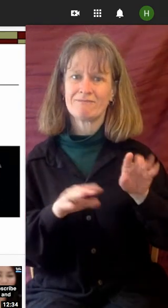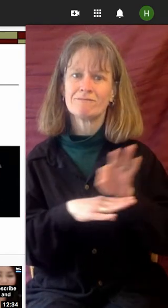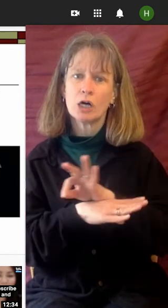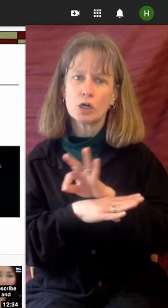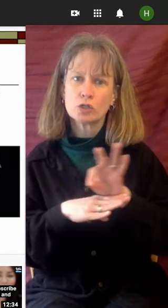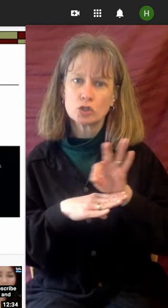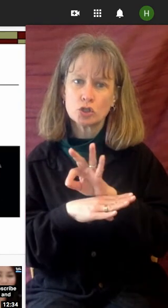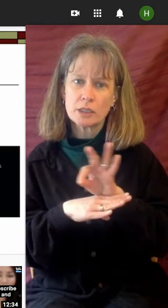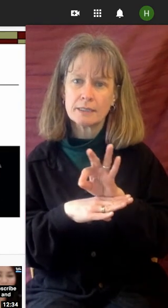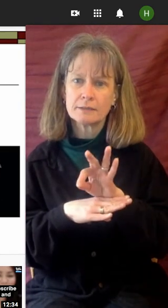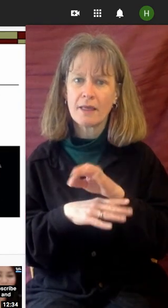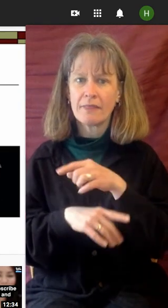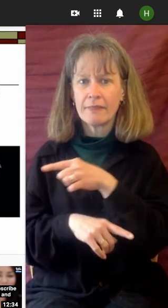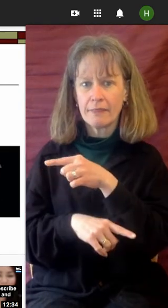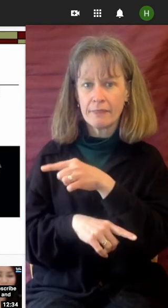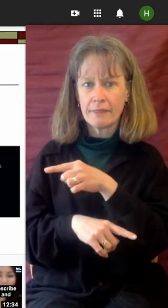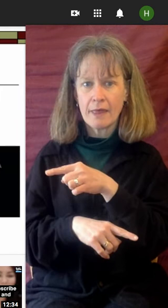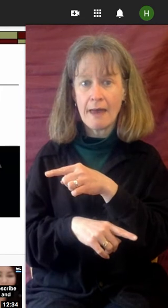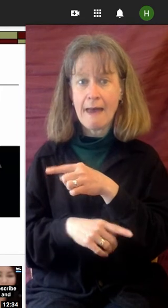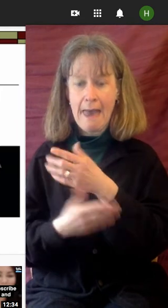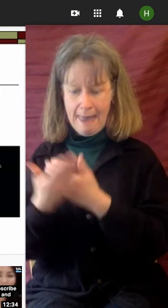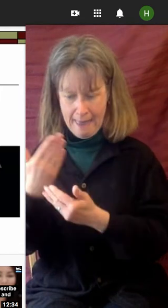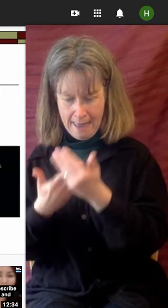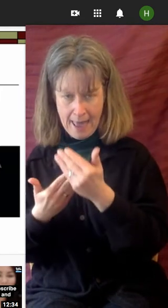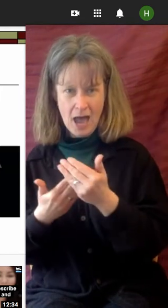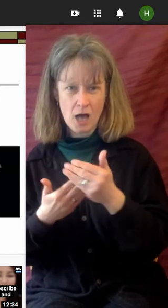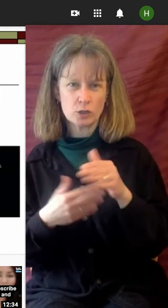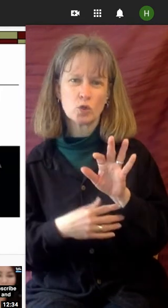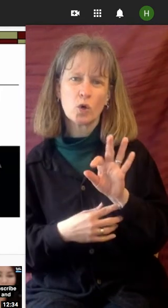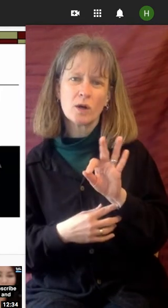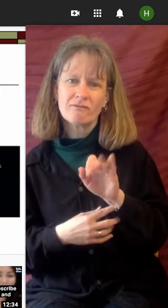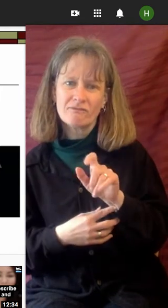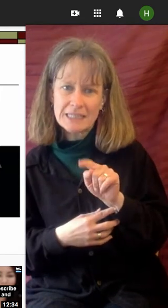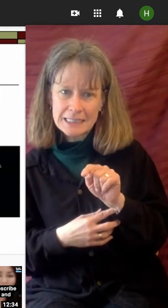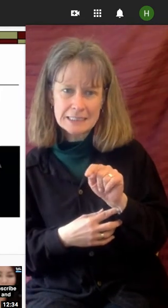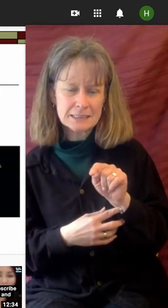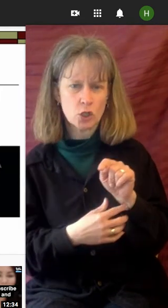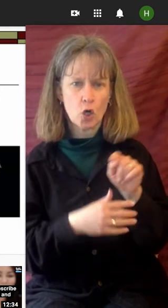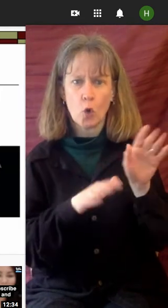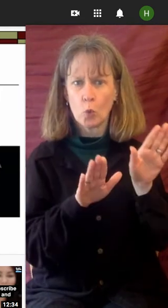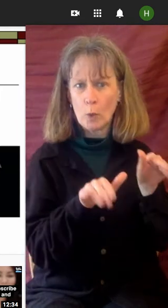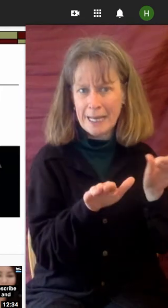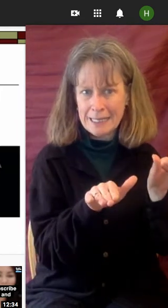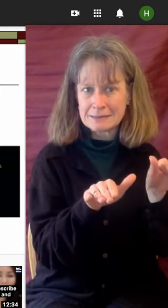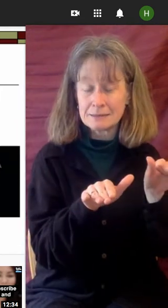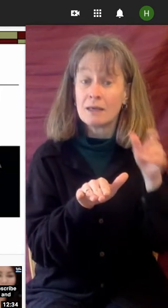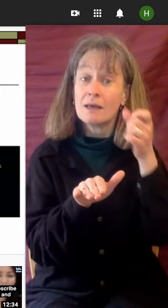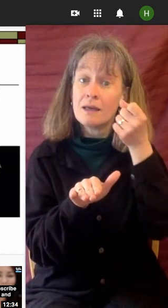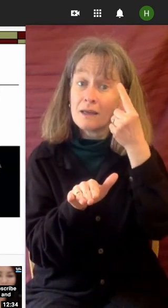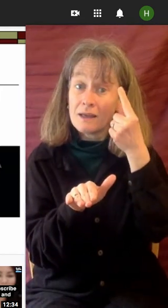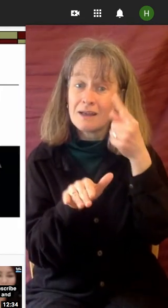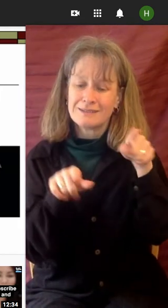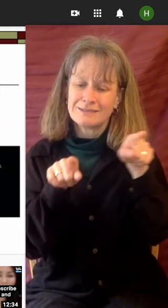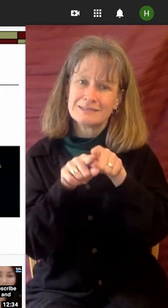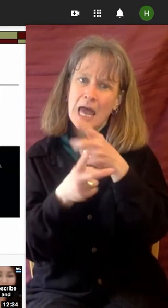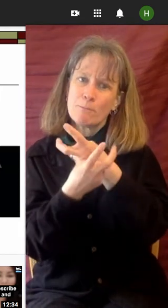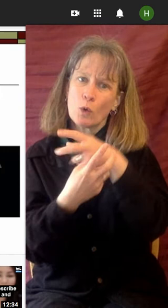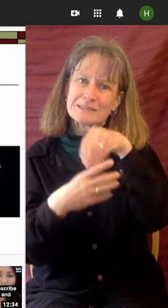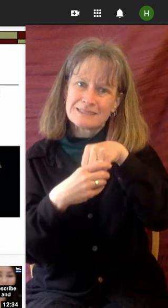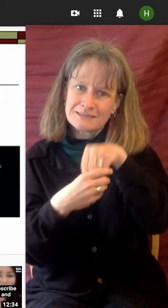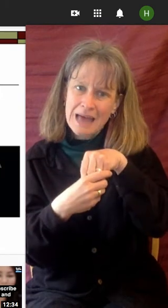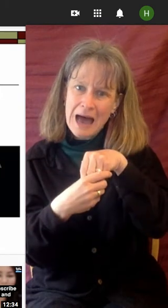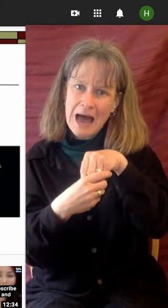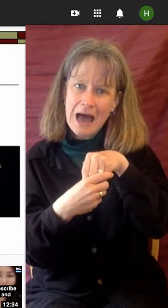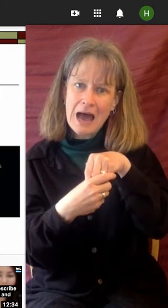feet, and wings, but we have the same bones. A bat has 5 bones in